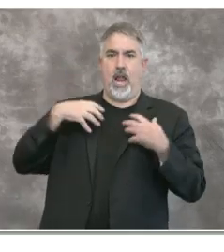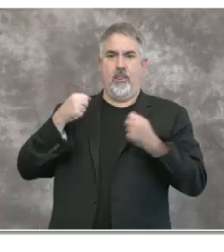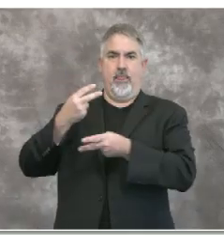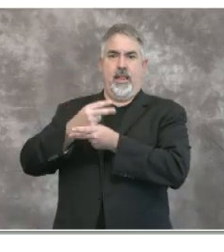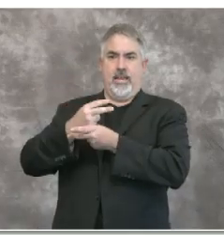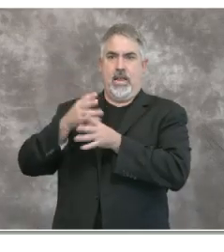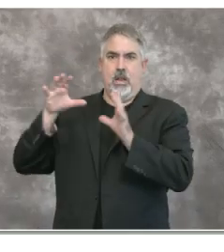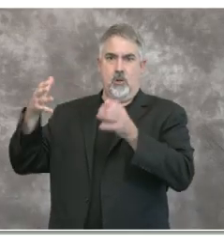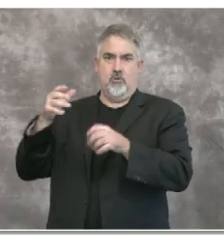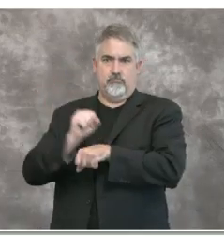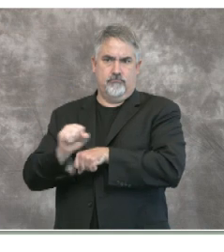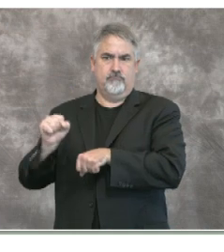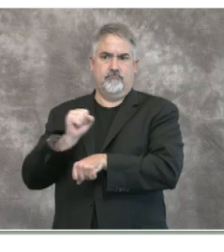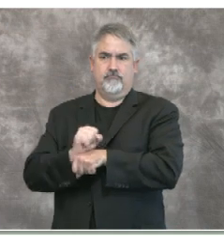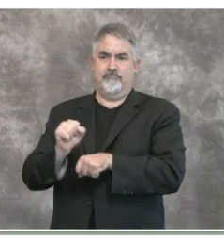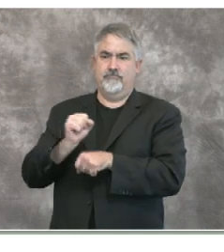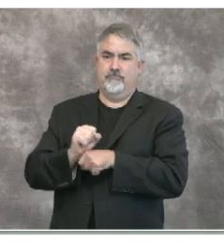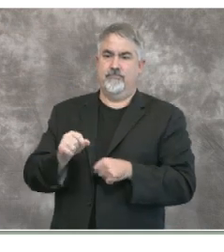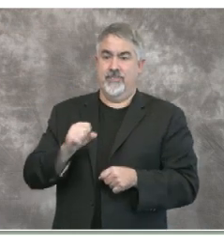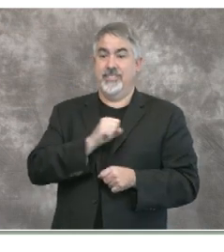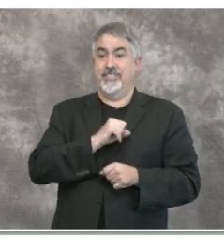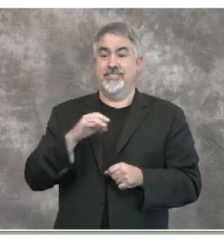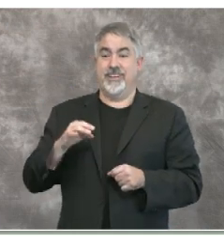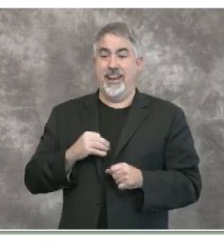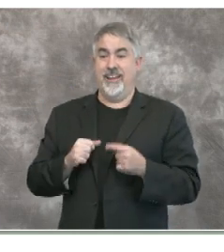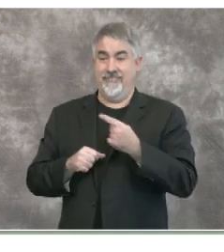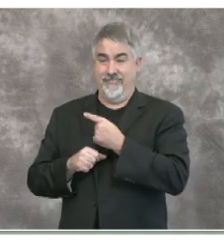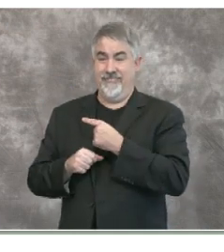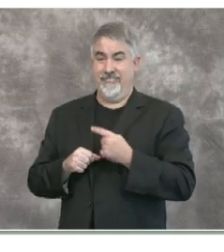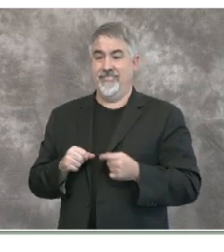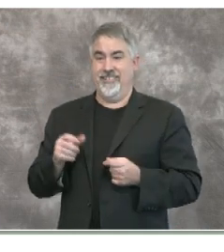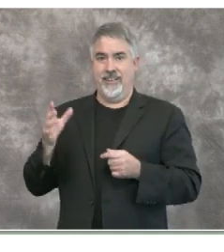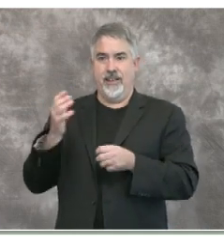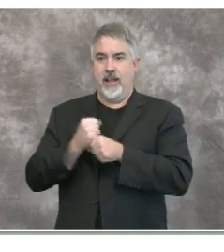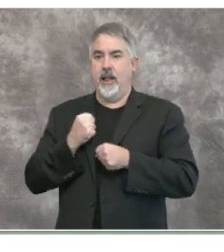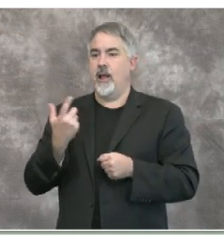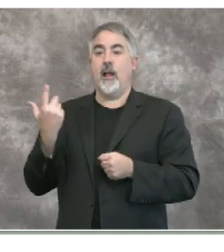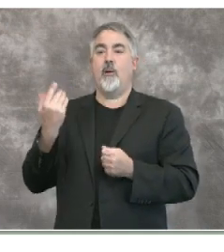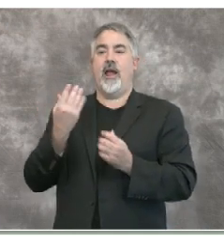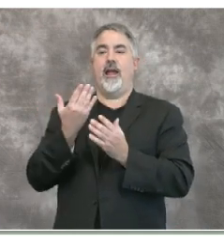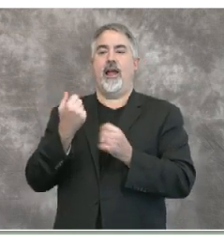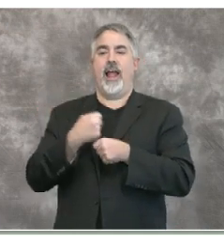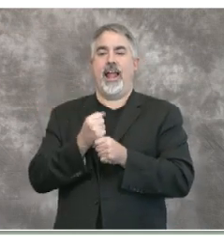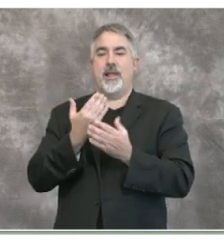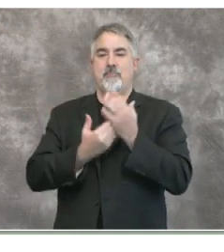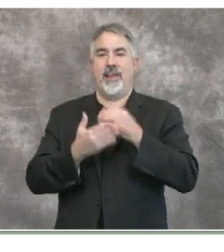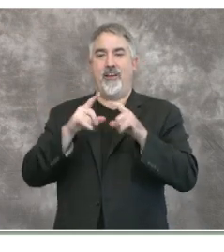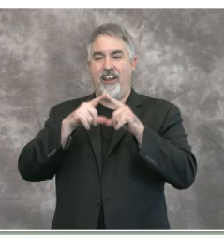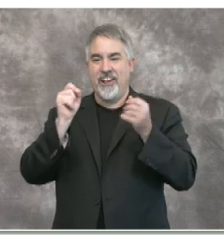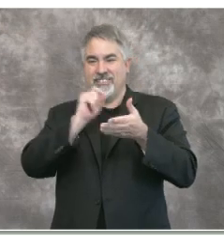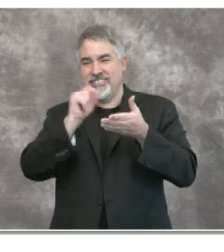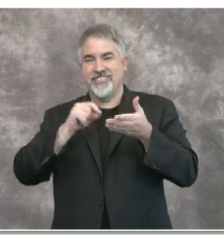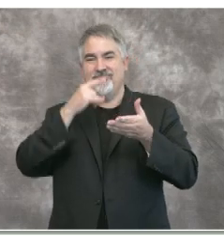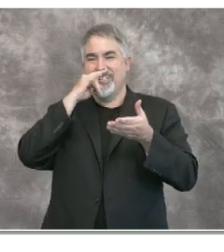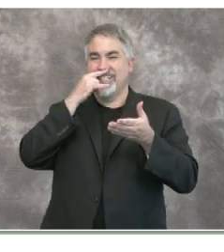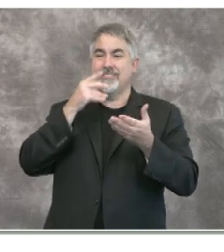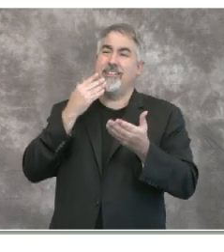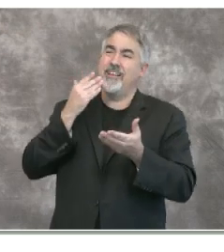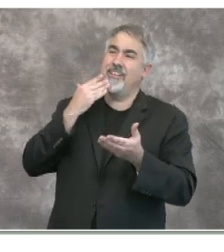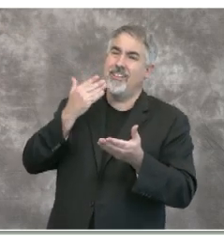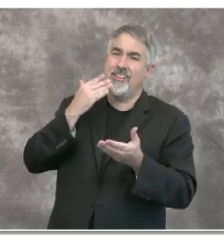county's epidemiology and immunization service branch received handmade cards thanking them for their efforts during the